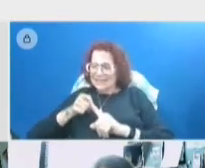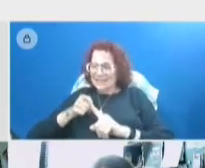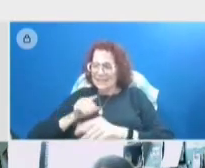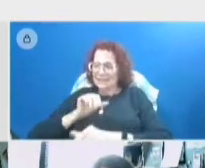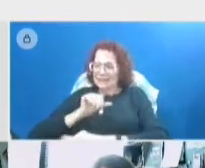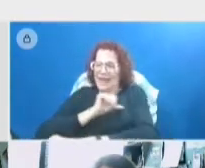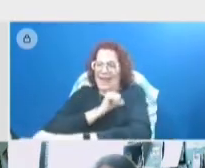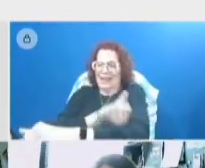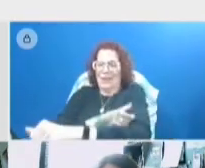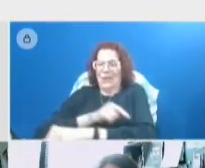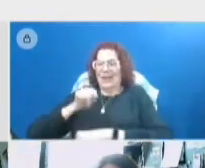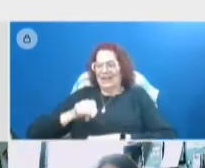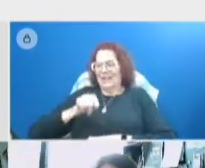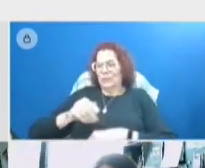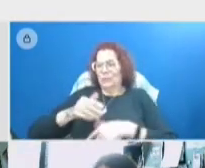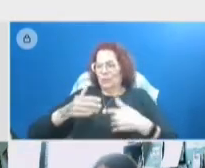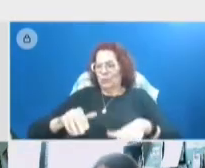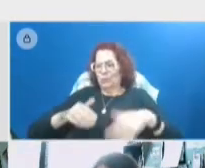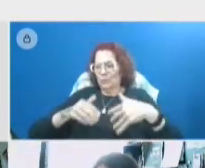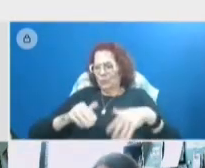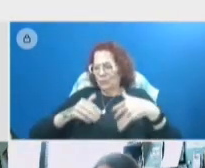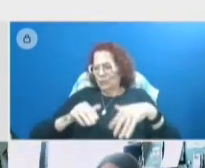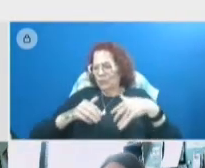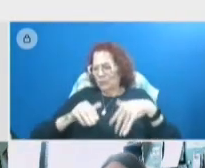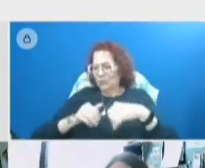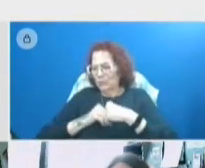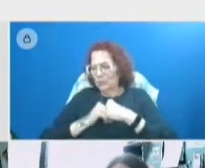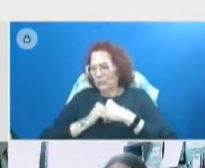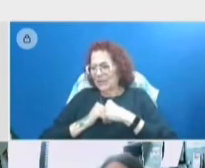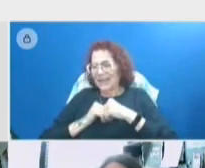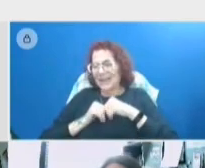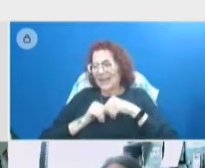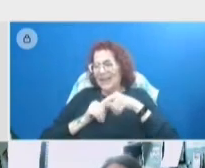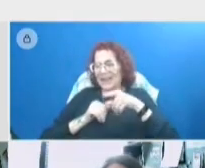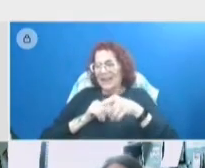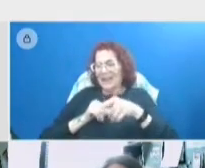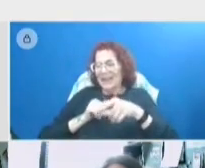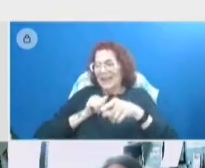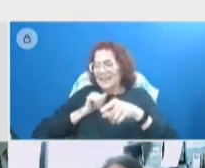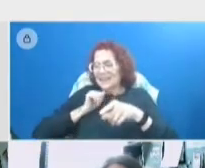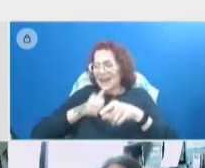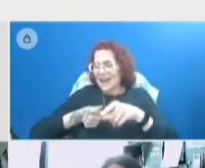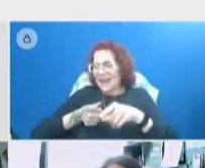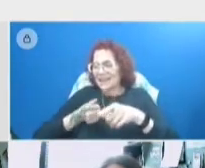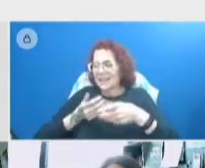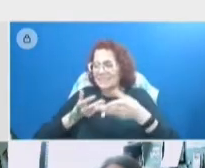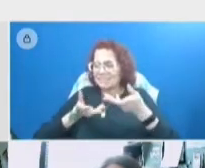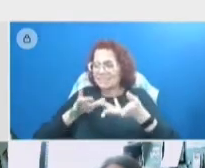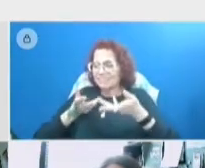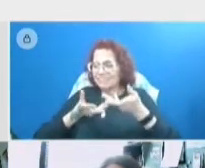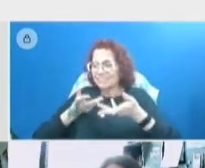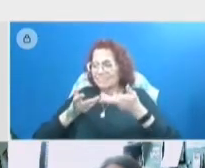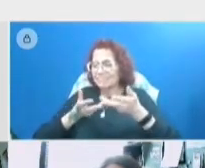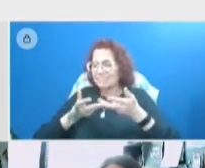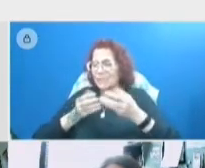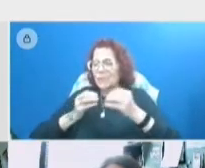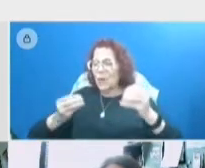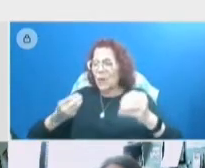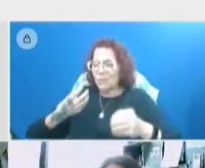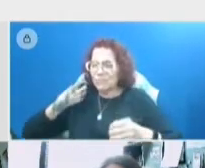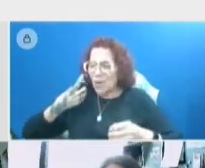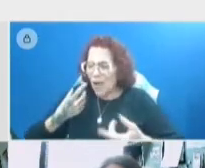who is not accountable to anyone once they've been appointed,